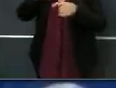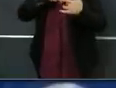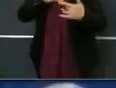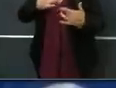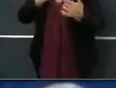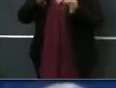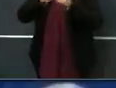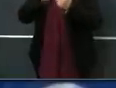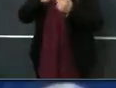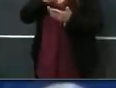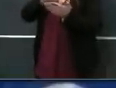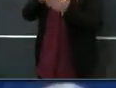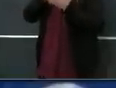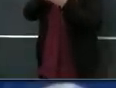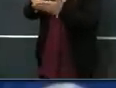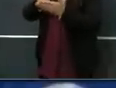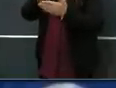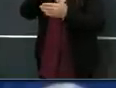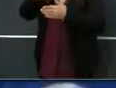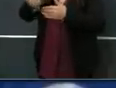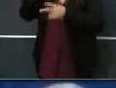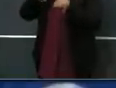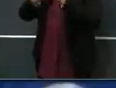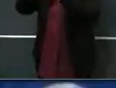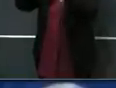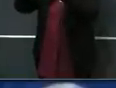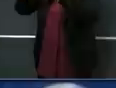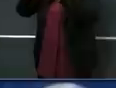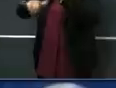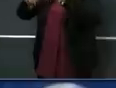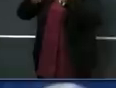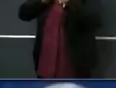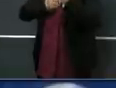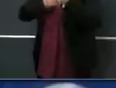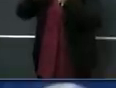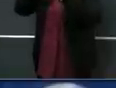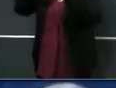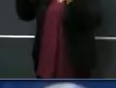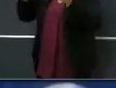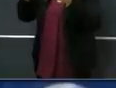disparities within those groups? Additionally, with regards to testing,